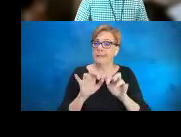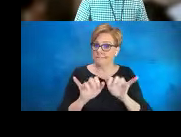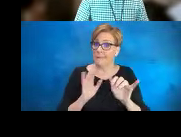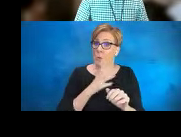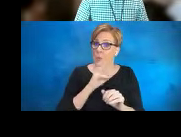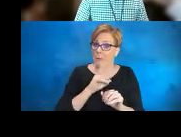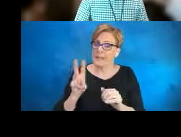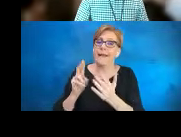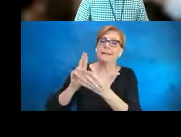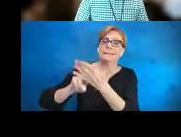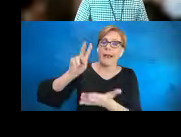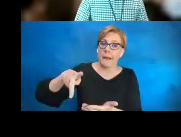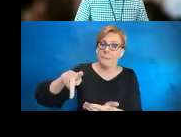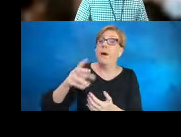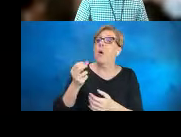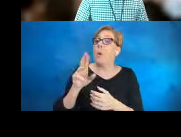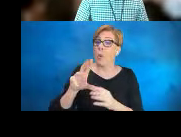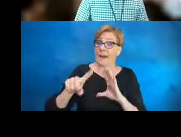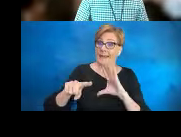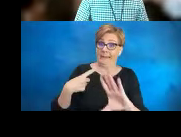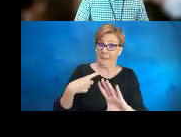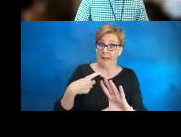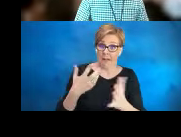or sending an email to